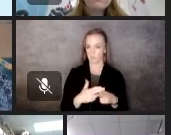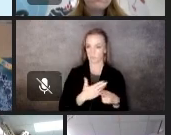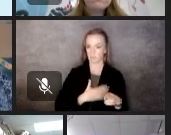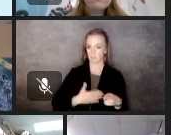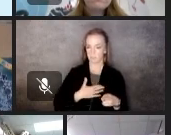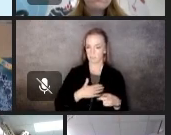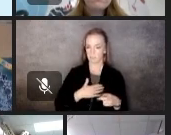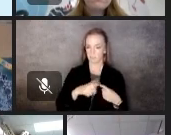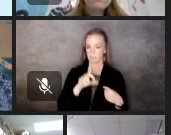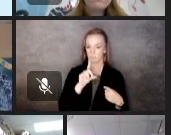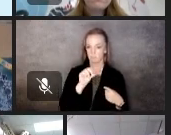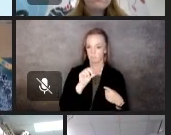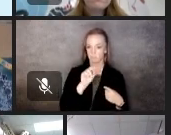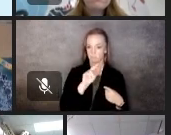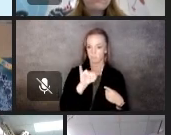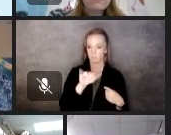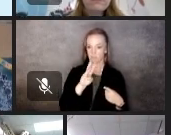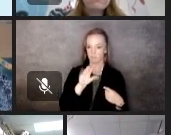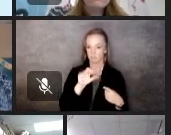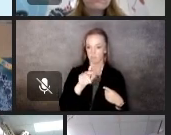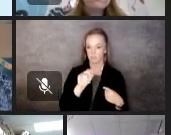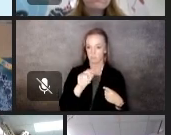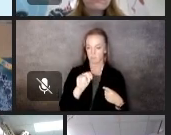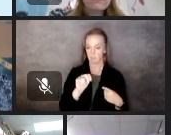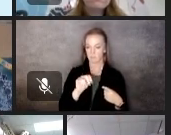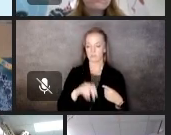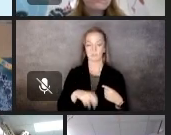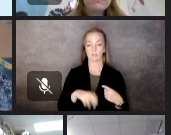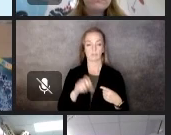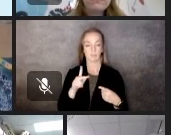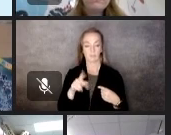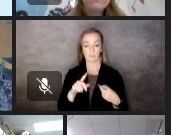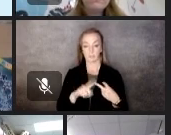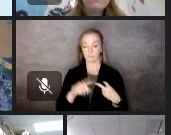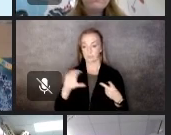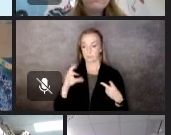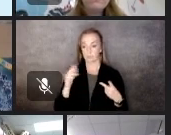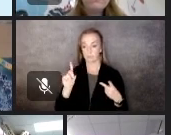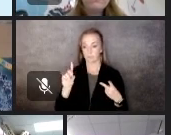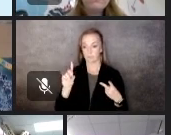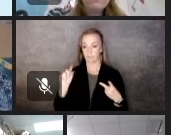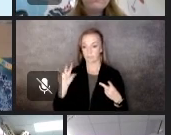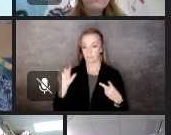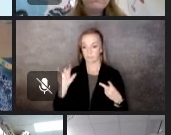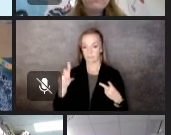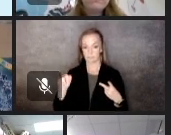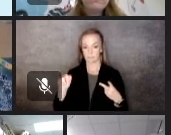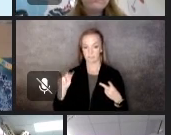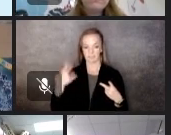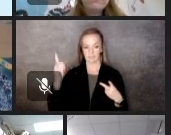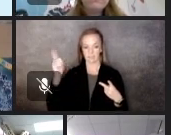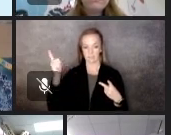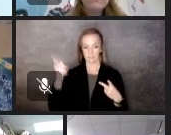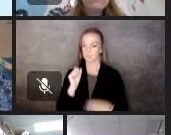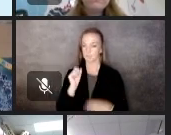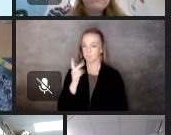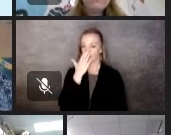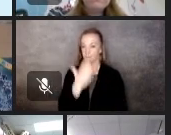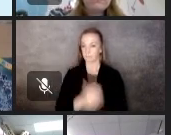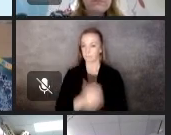Donnie Wilkerson. Okay. Chad Davidson, second. Thank you.